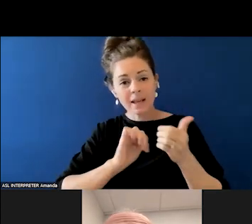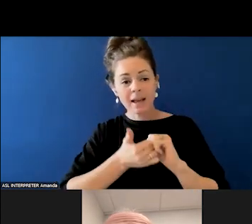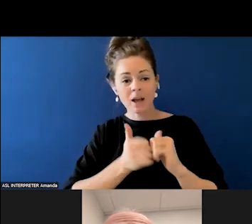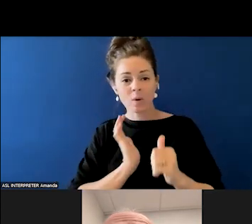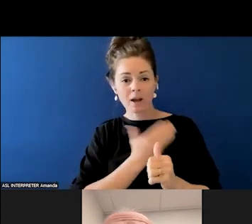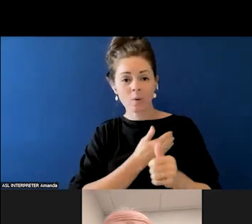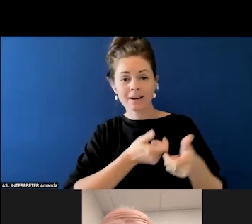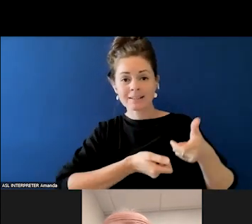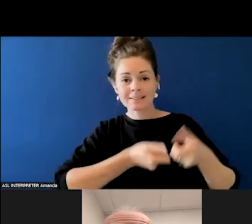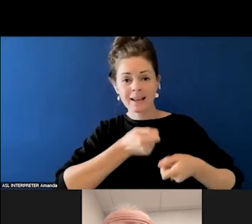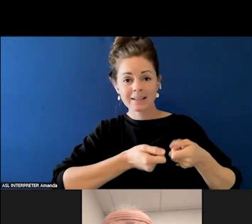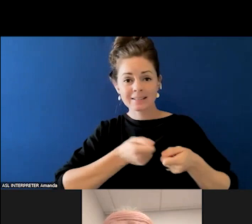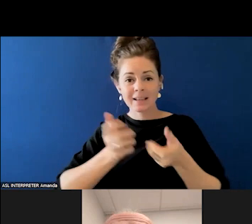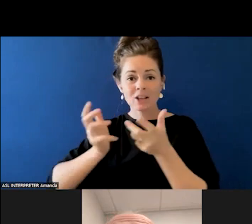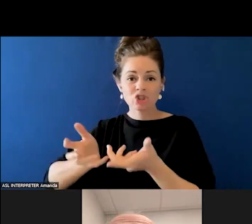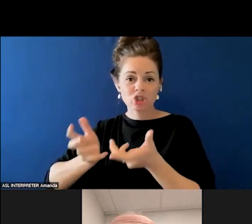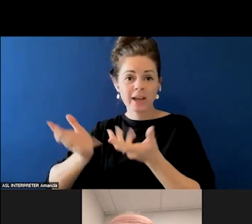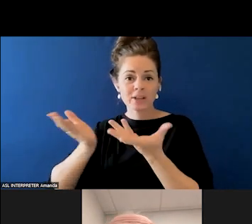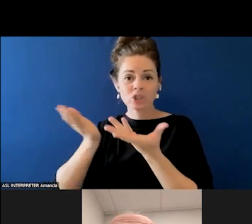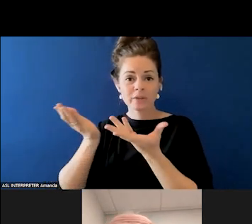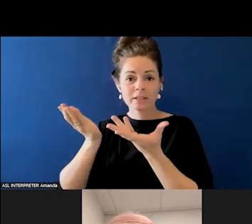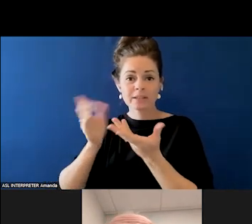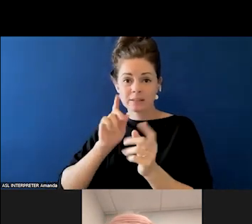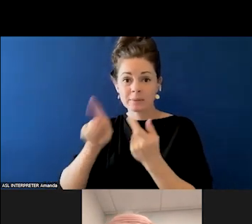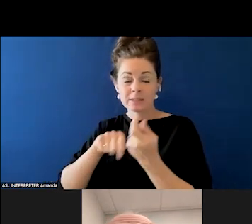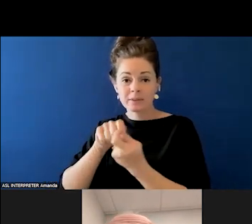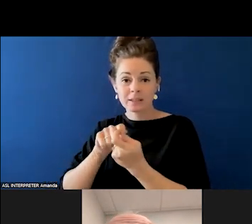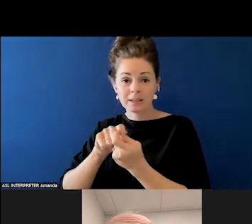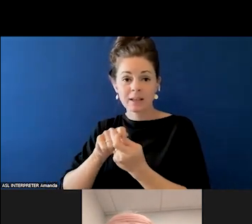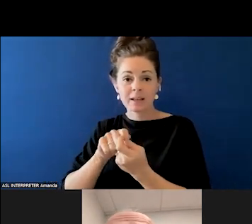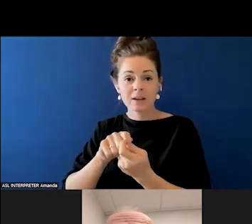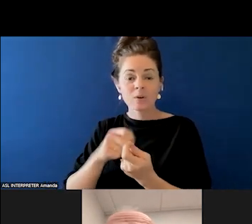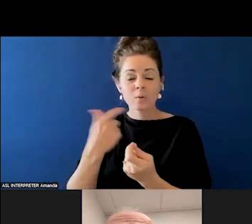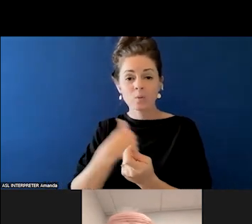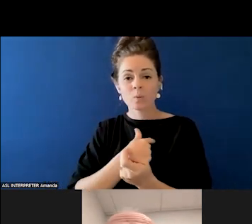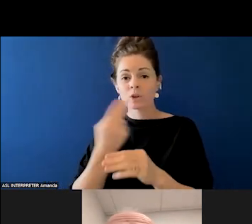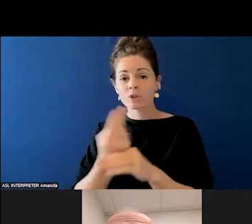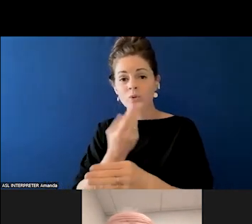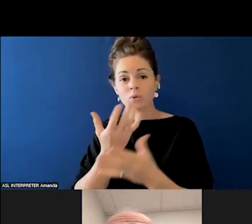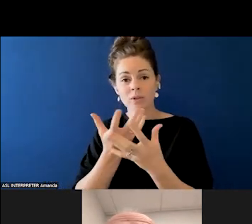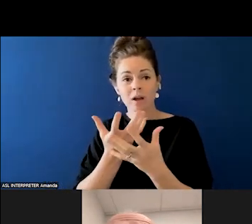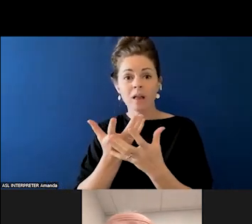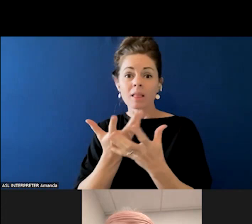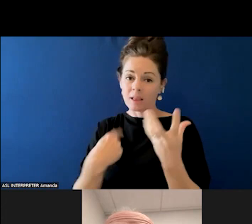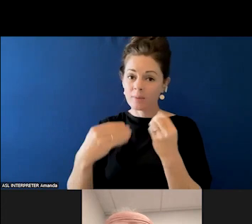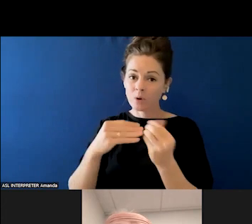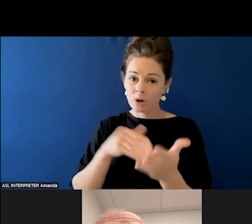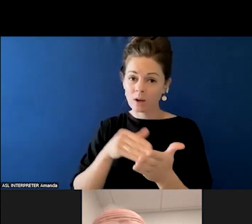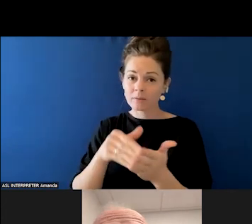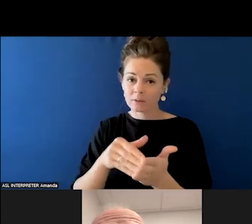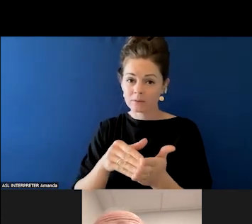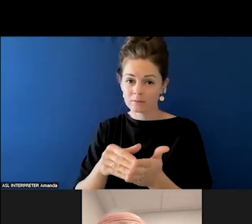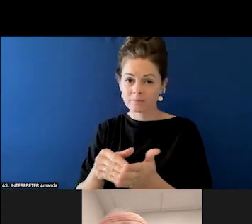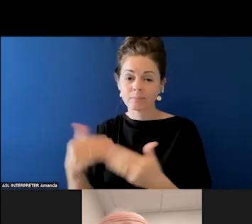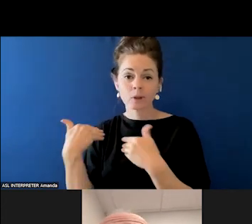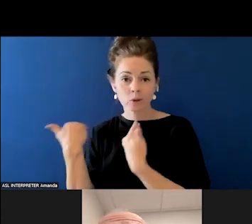chat services in particular are used much more frequently by youth,